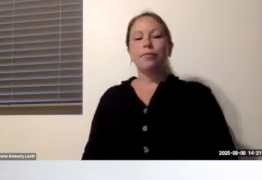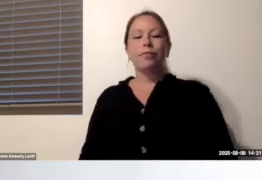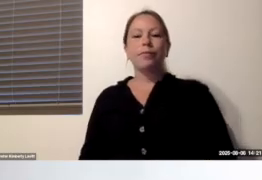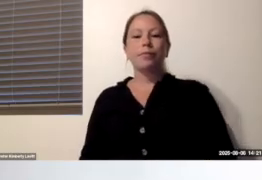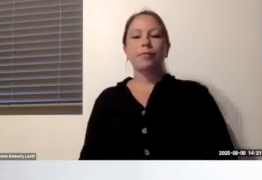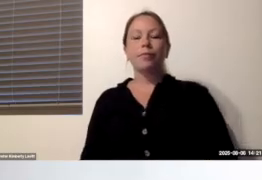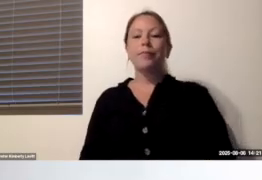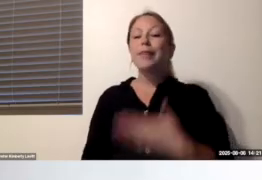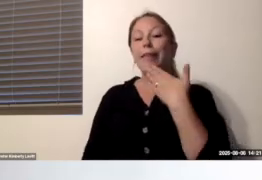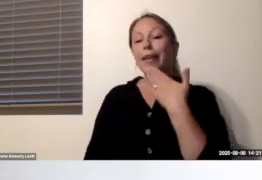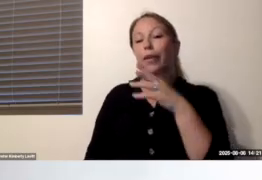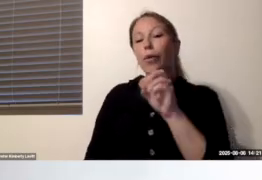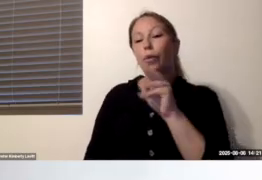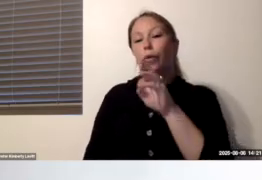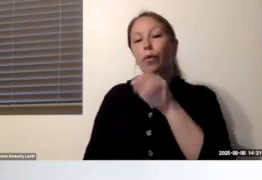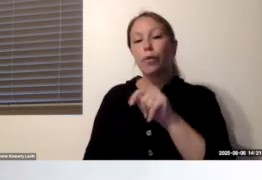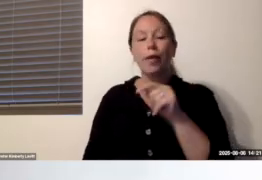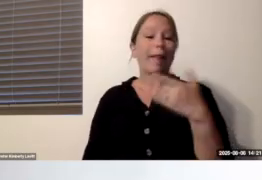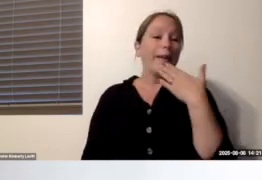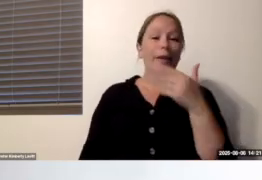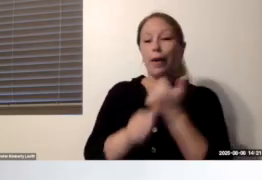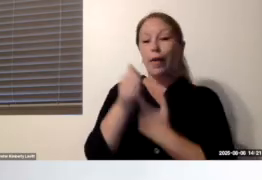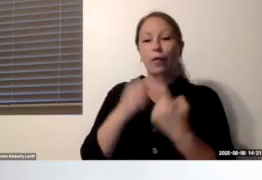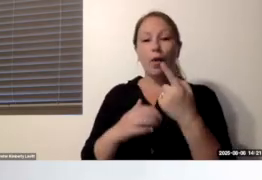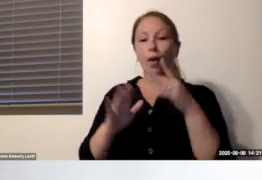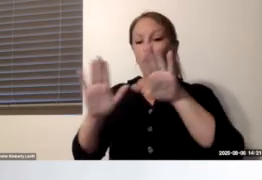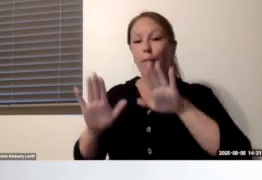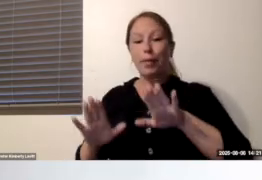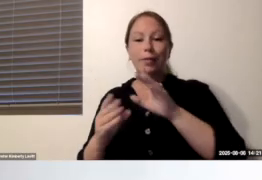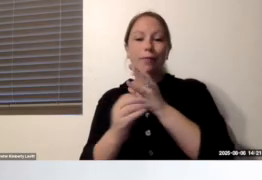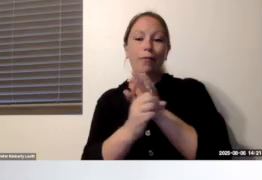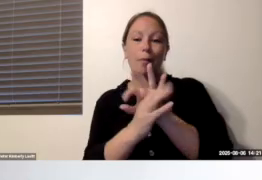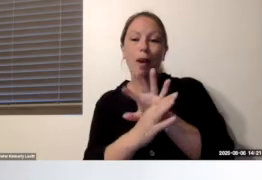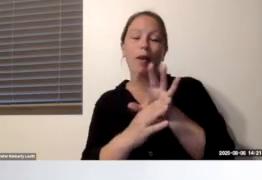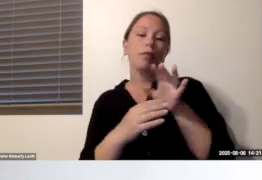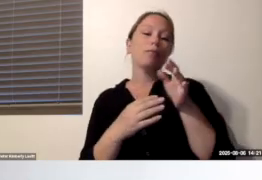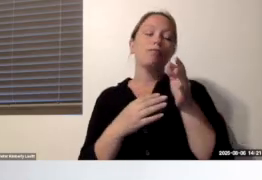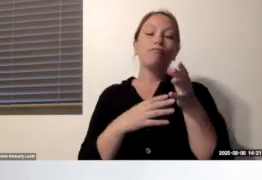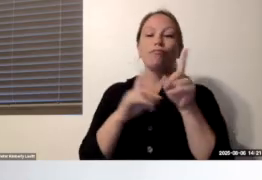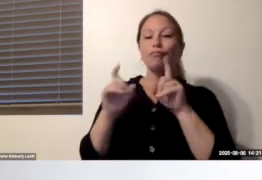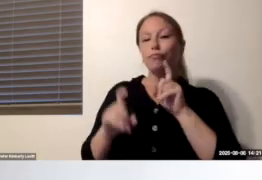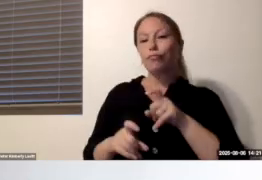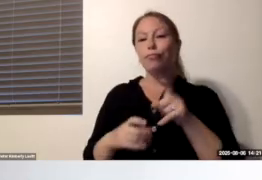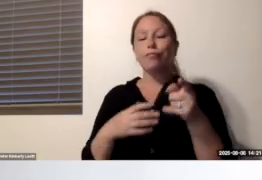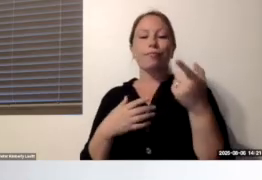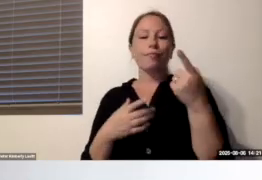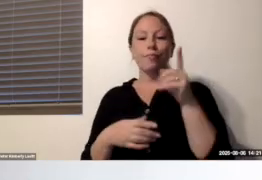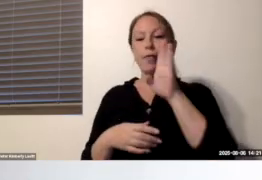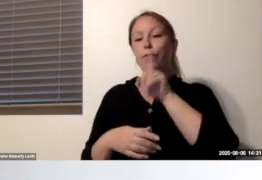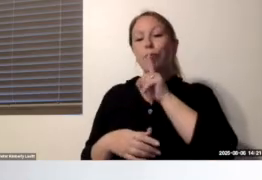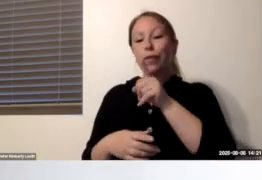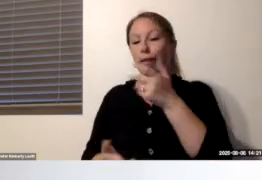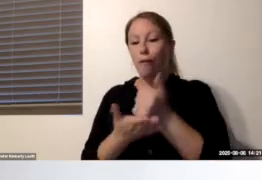Thanks, Robert. And thanks everyone for all your amazing feedback and this discussion. And we covered a lot of ground today, and this was really